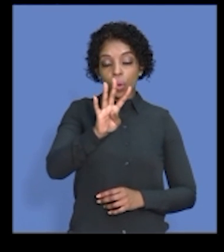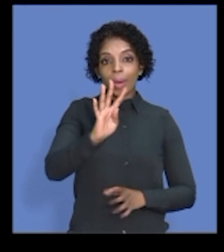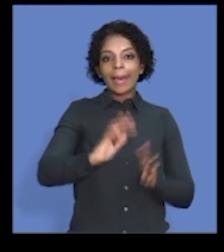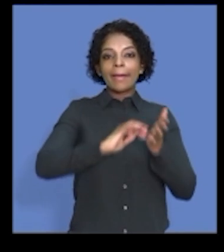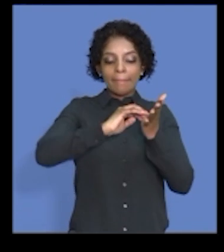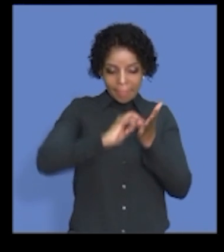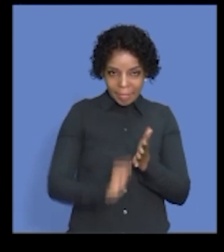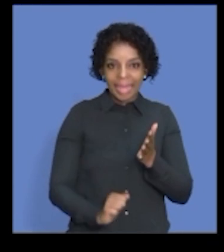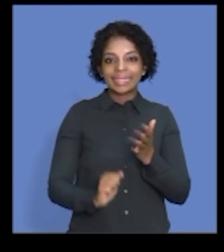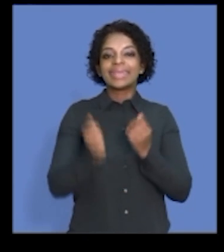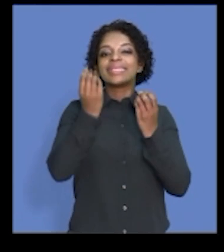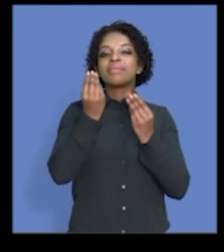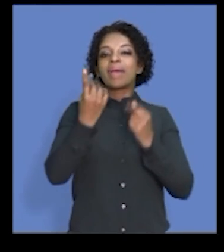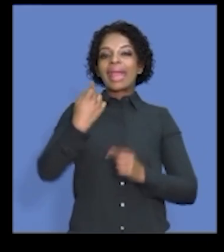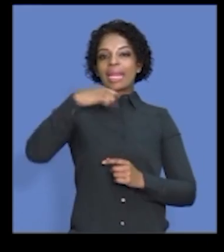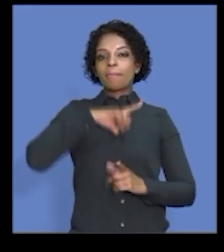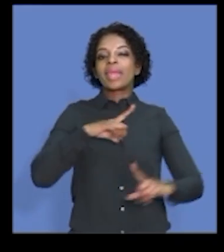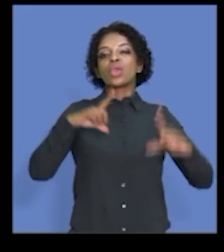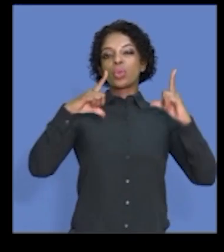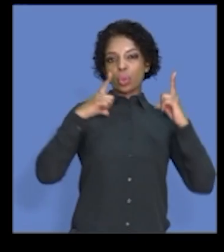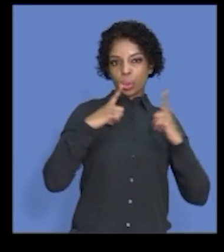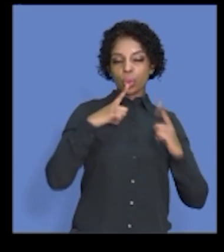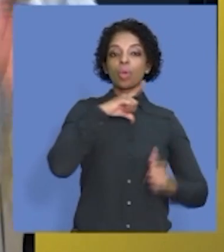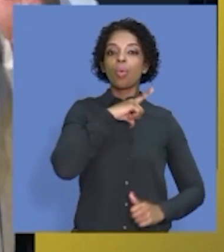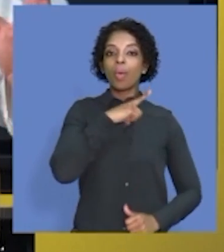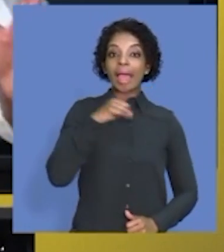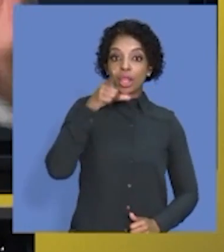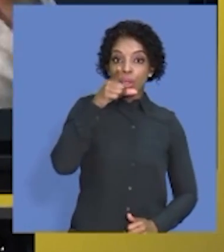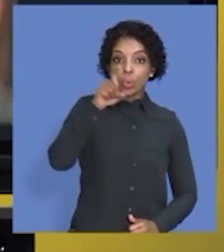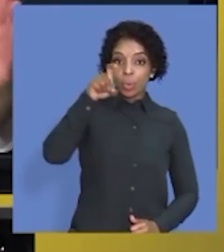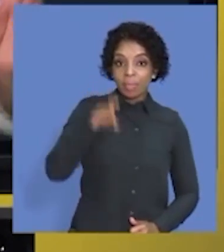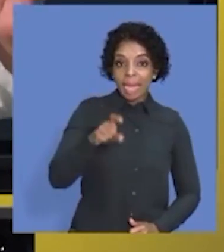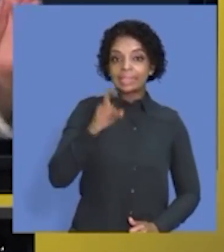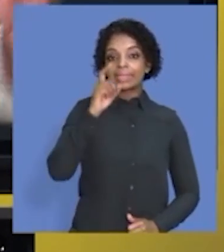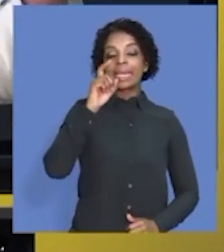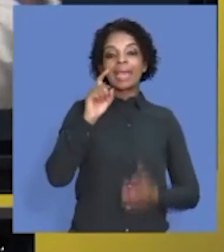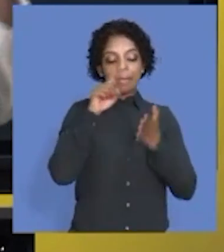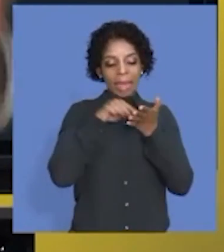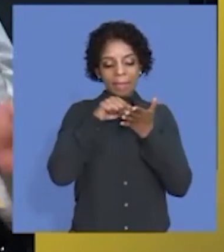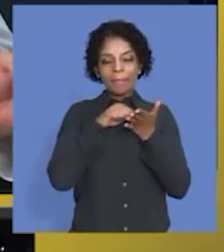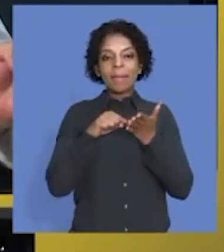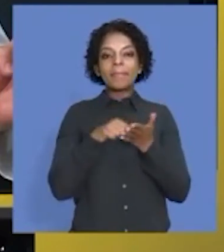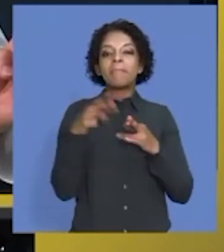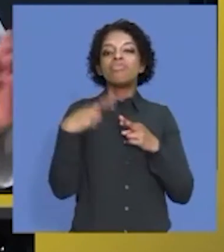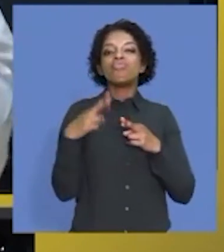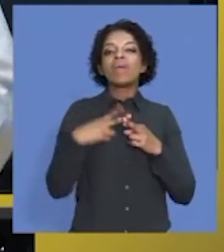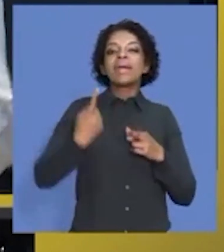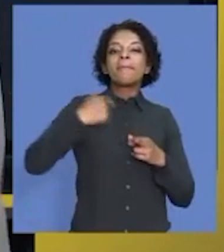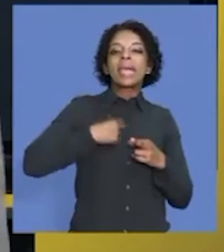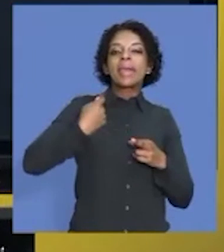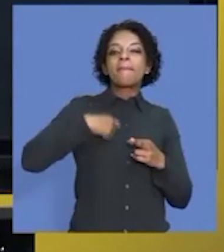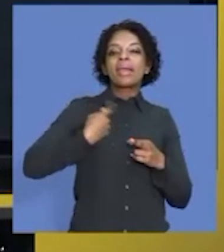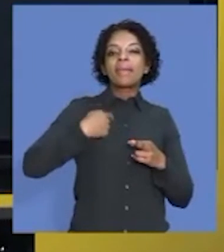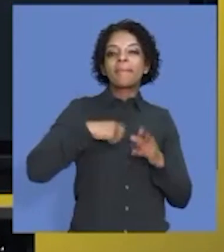126,224 minus the deferred income. Because remember, you need to account for rental for 12 months.